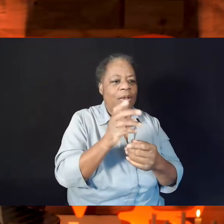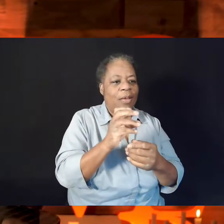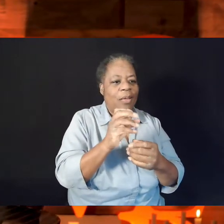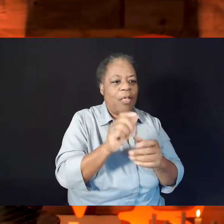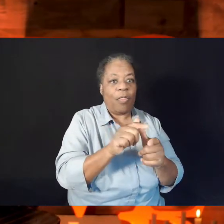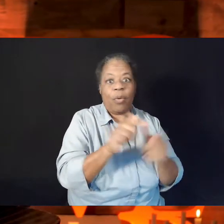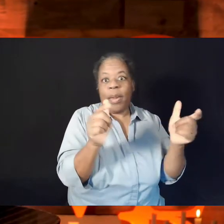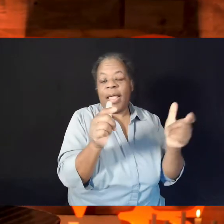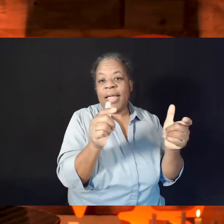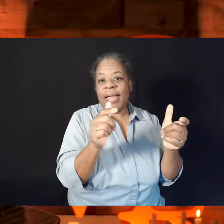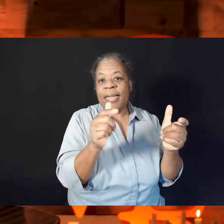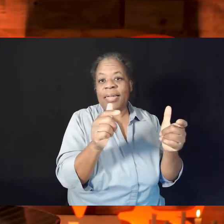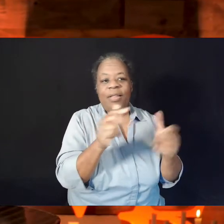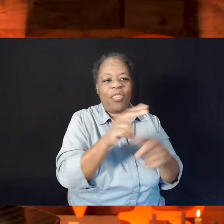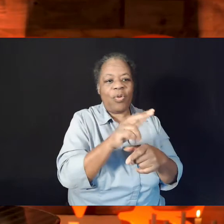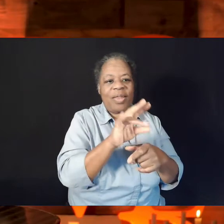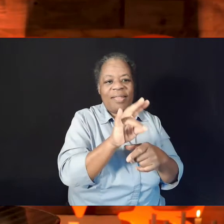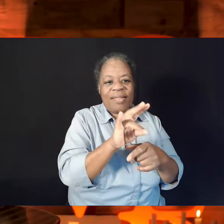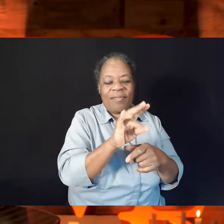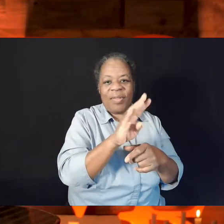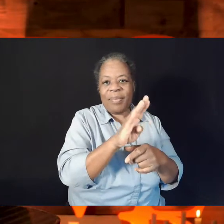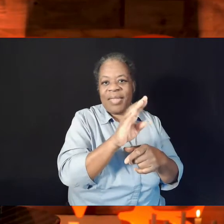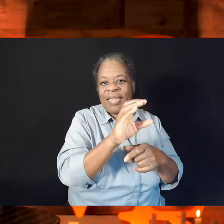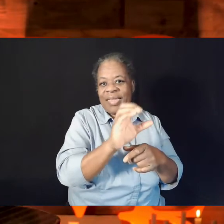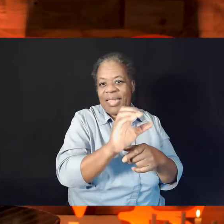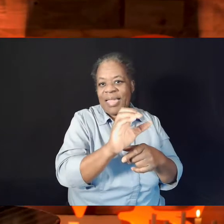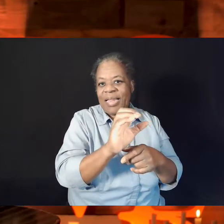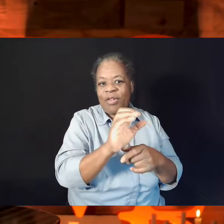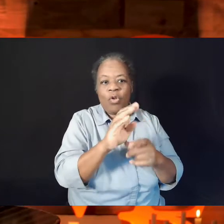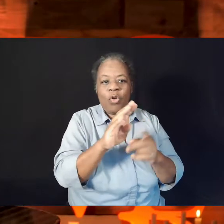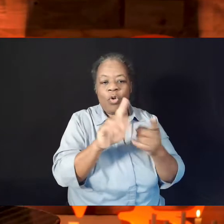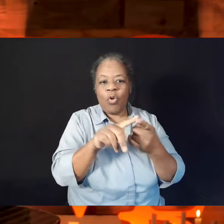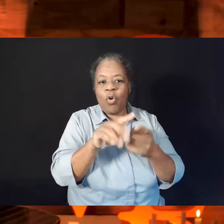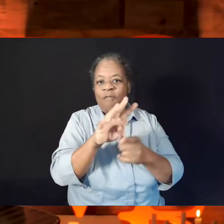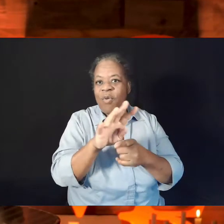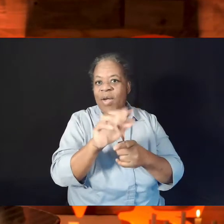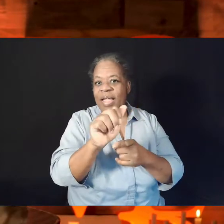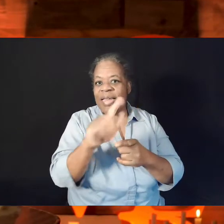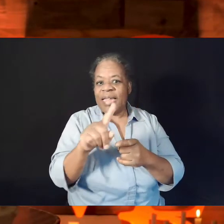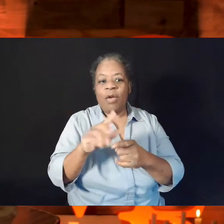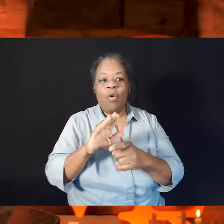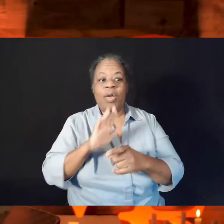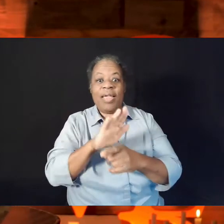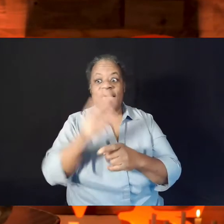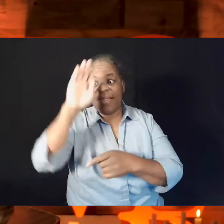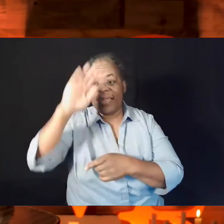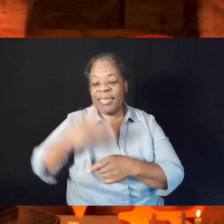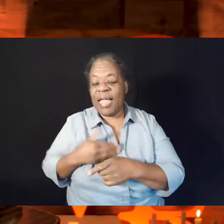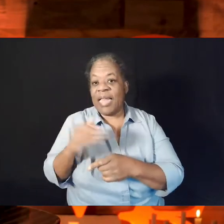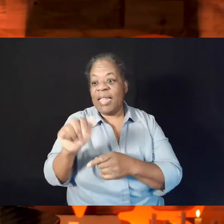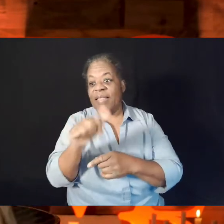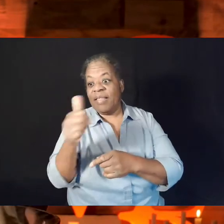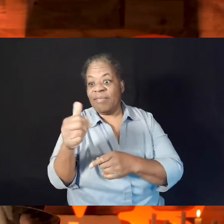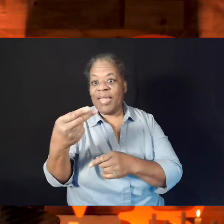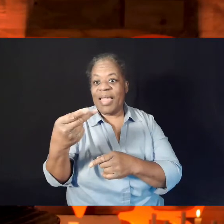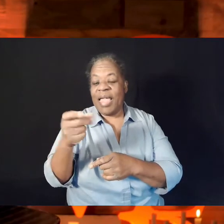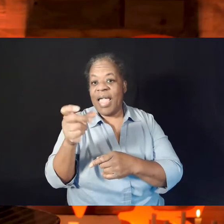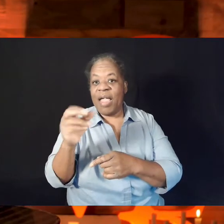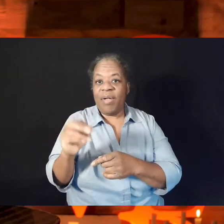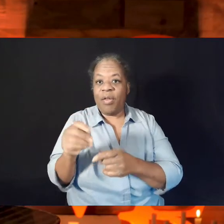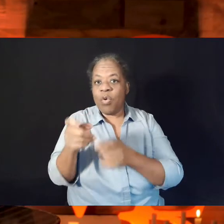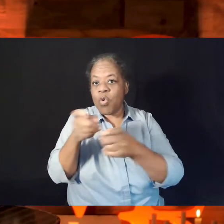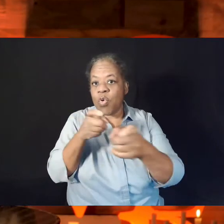from 37 BC to 4 AD, or his son, Herod Antipas, who ruled in Judea from